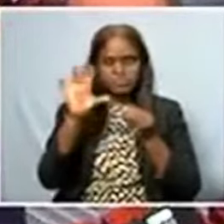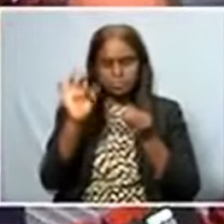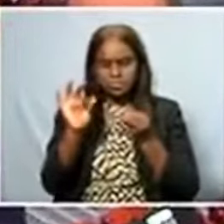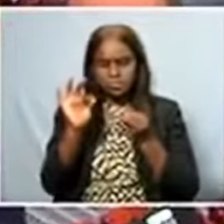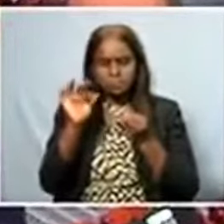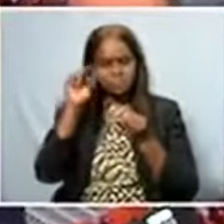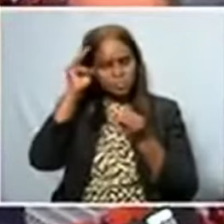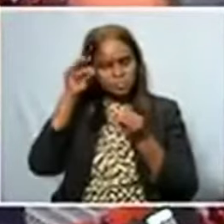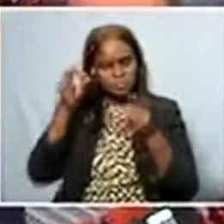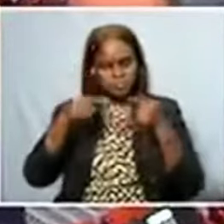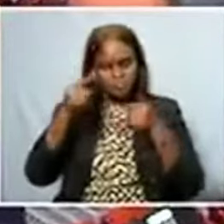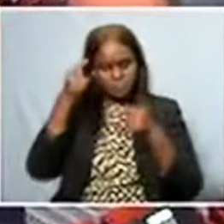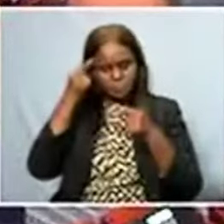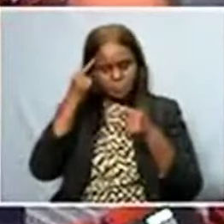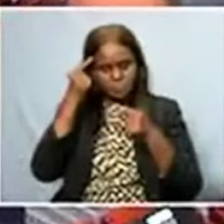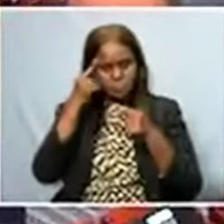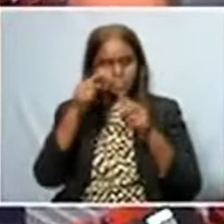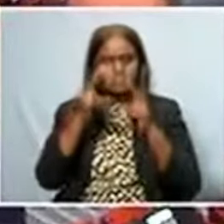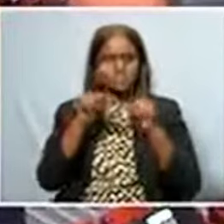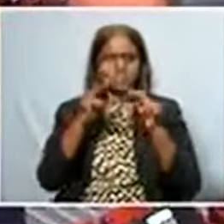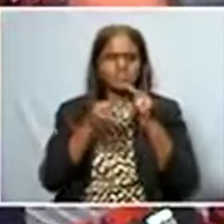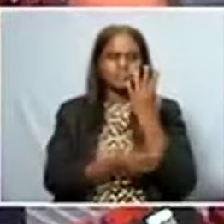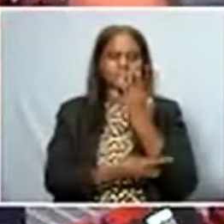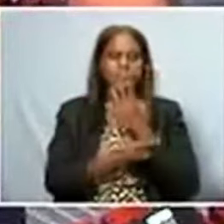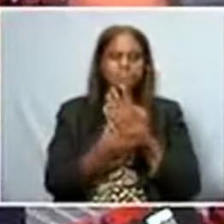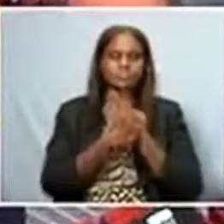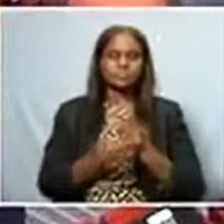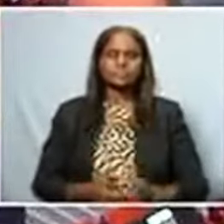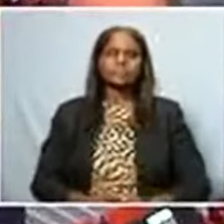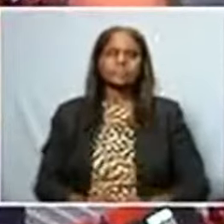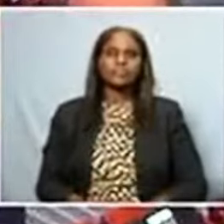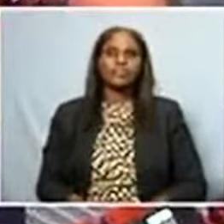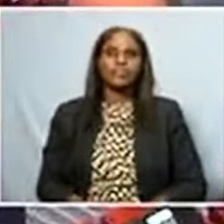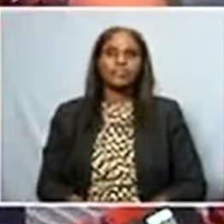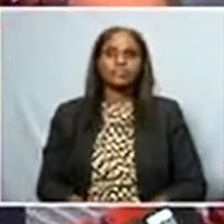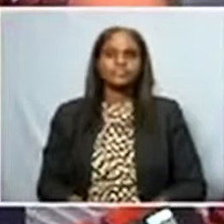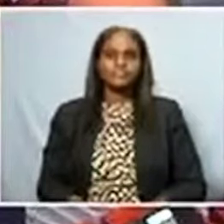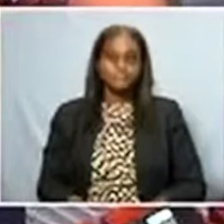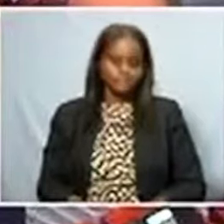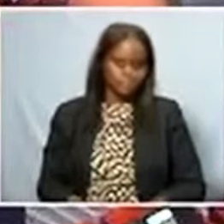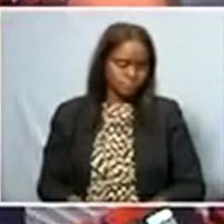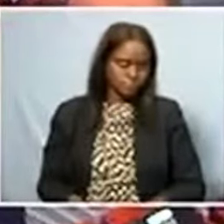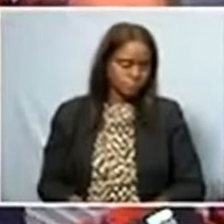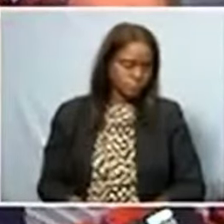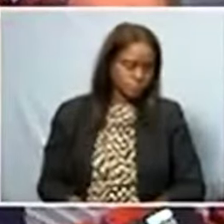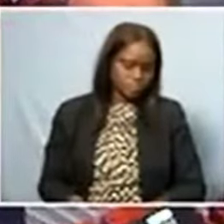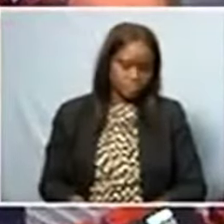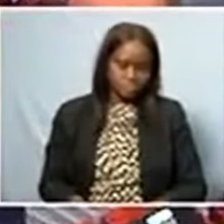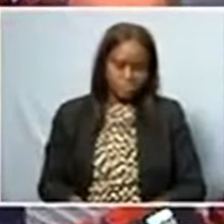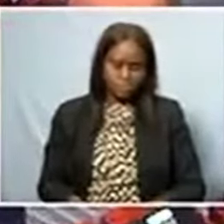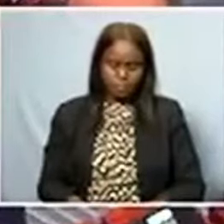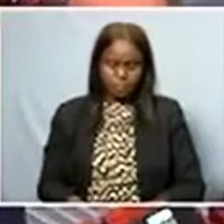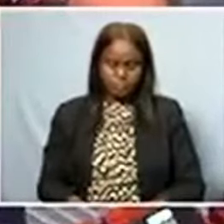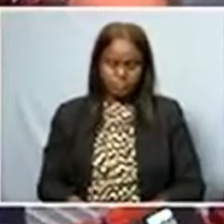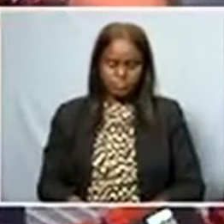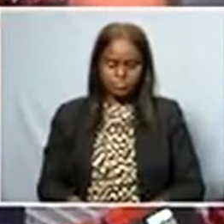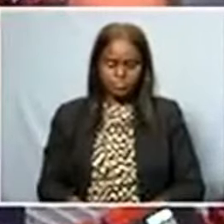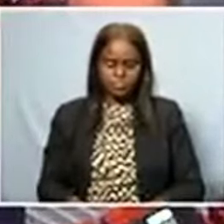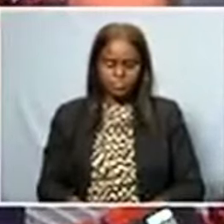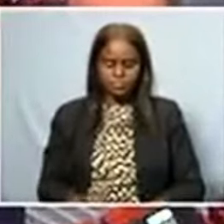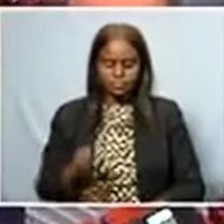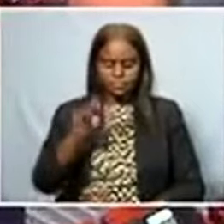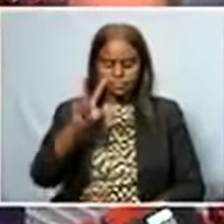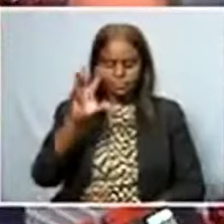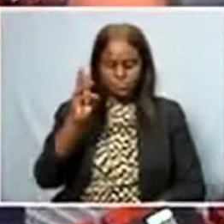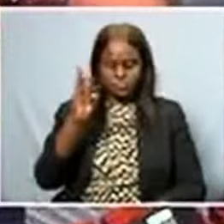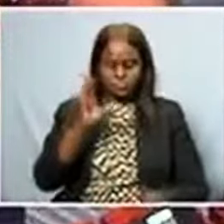Local Government and Rural Development. Head 30, Zambia Correctional Service. Head 31, Ministry of Justice. Head